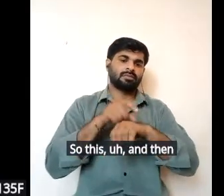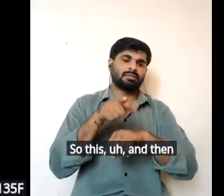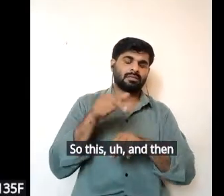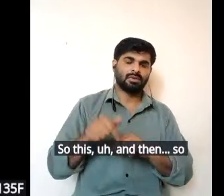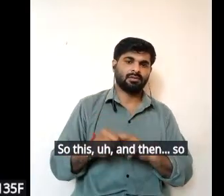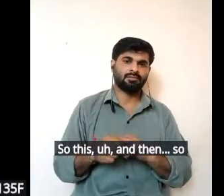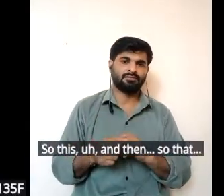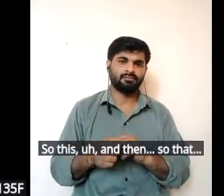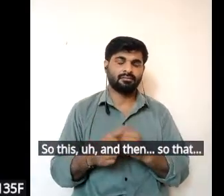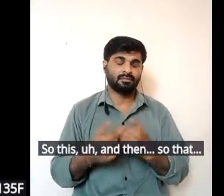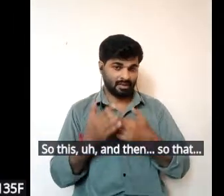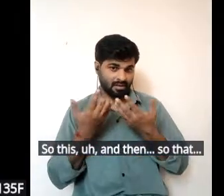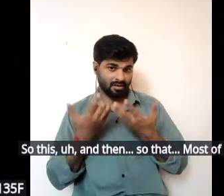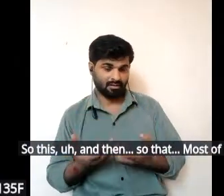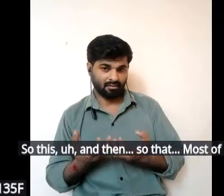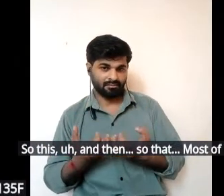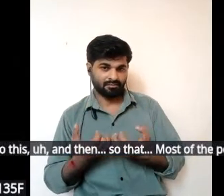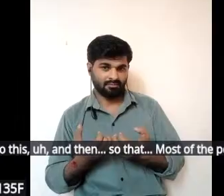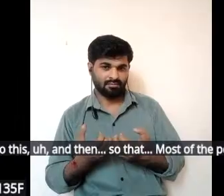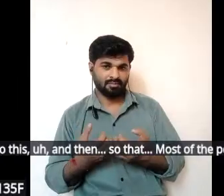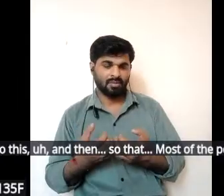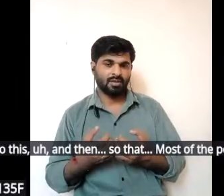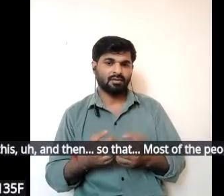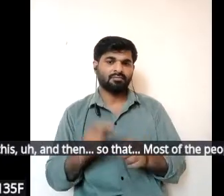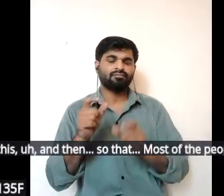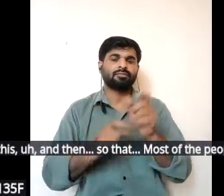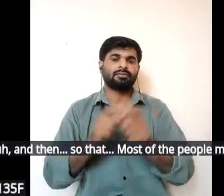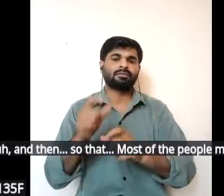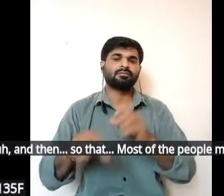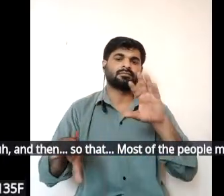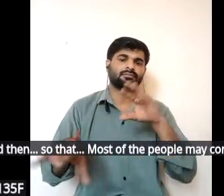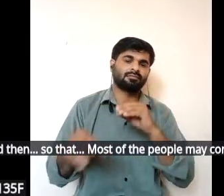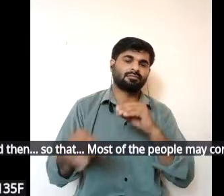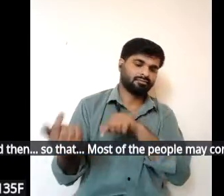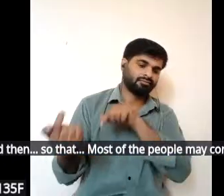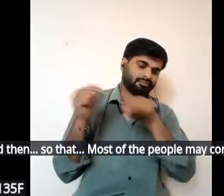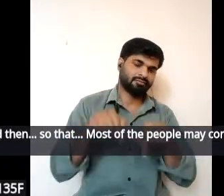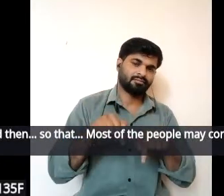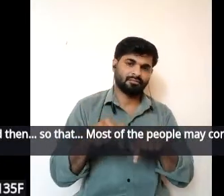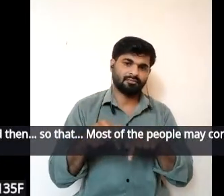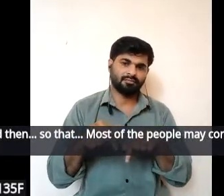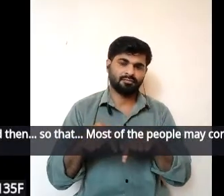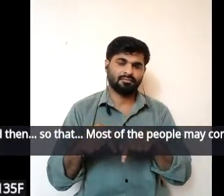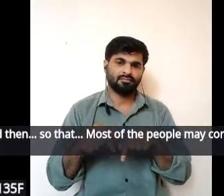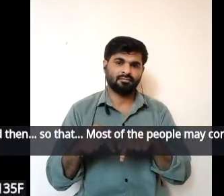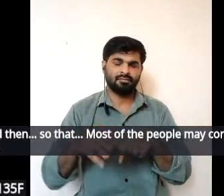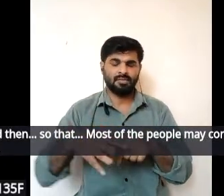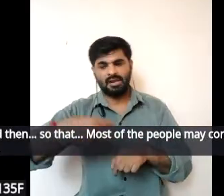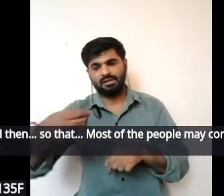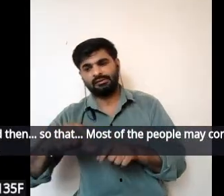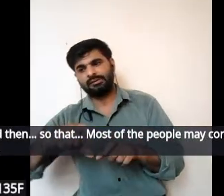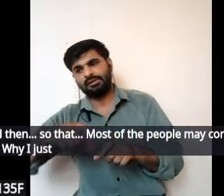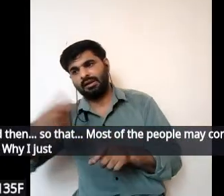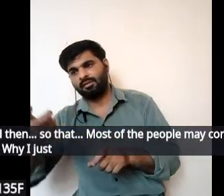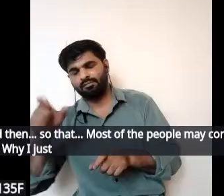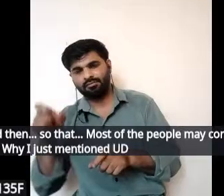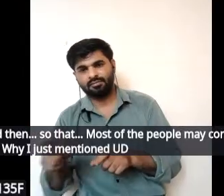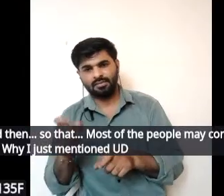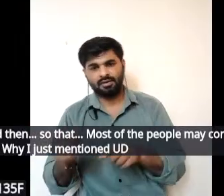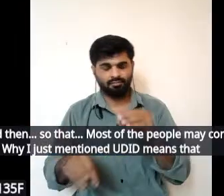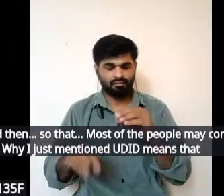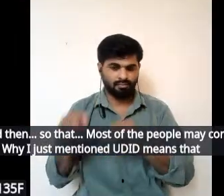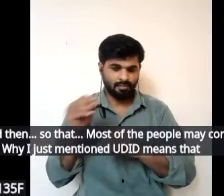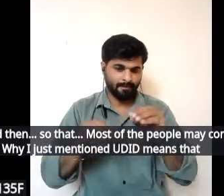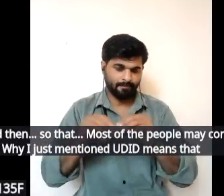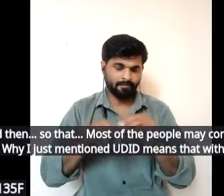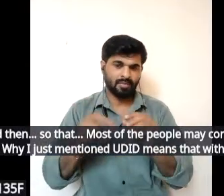that most of the people may come out and should not be left out. Why I just mentioned UDID means that